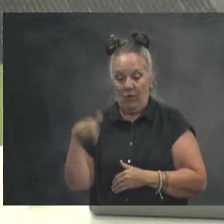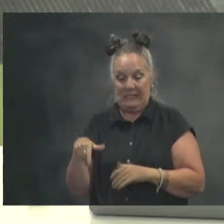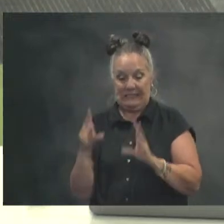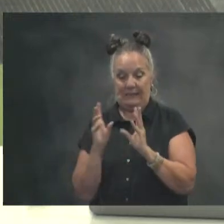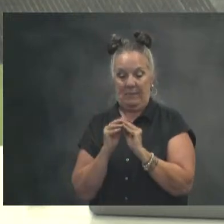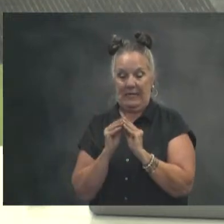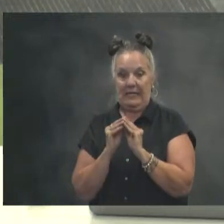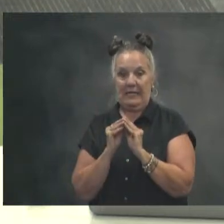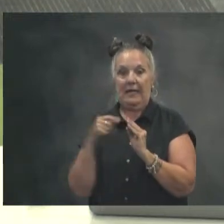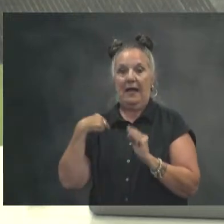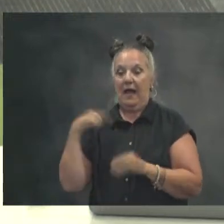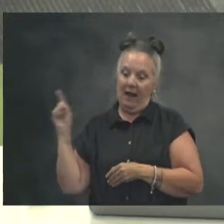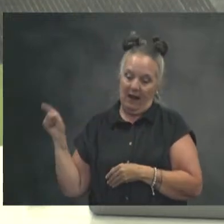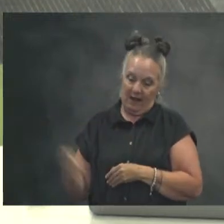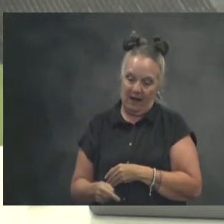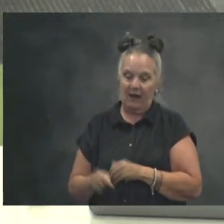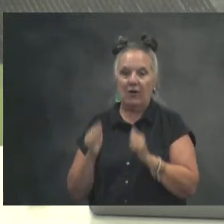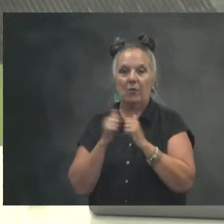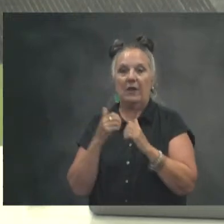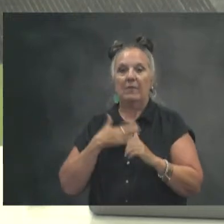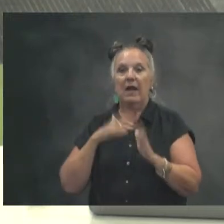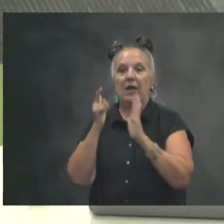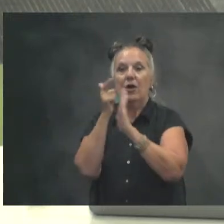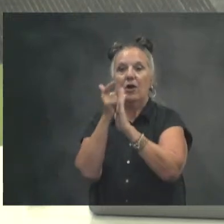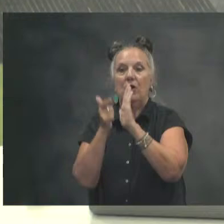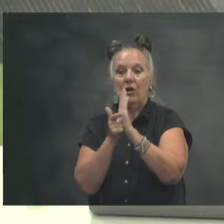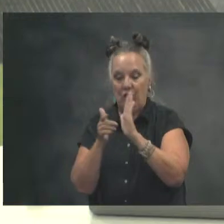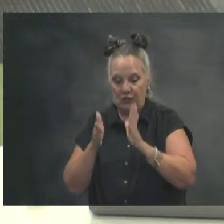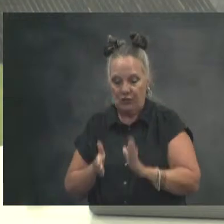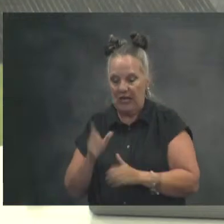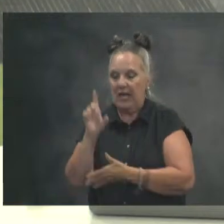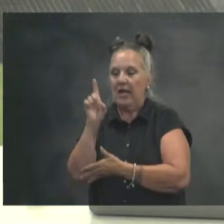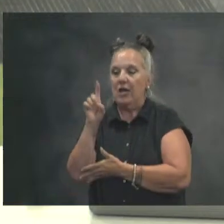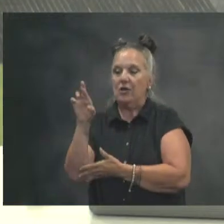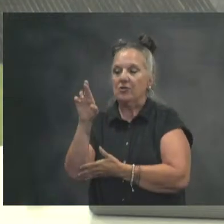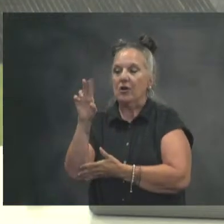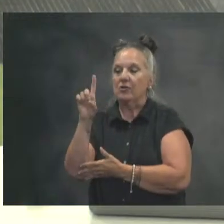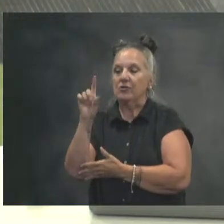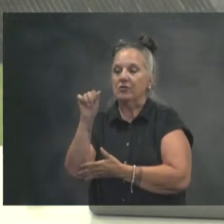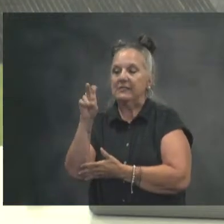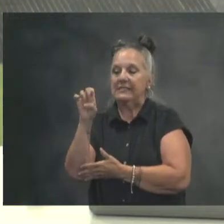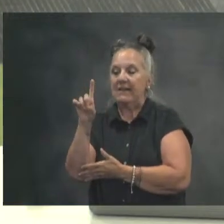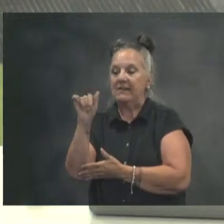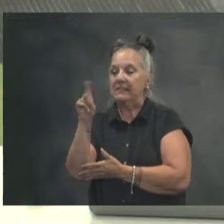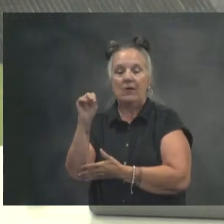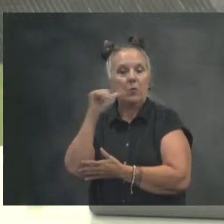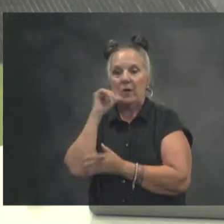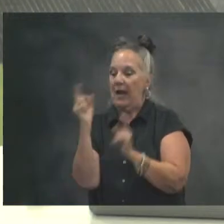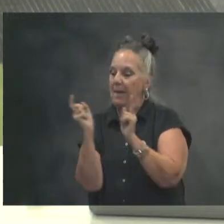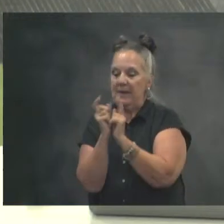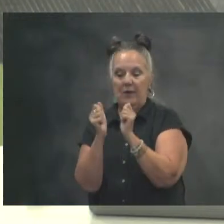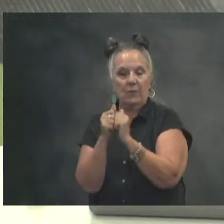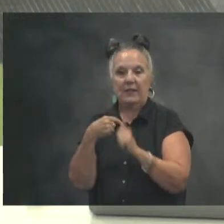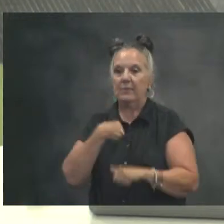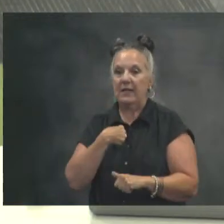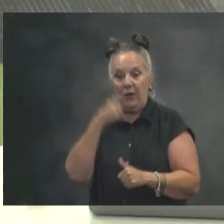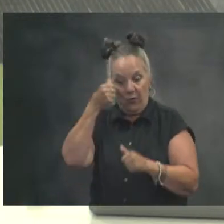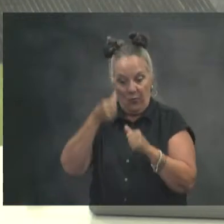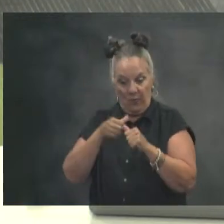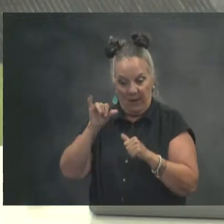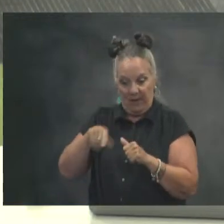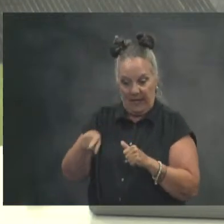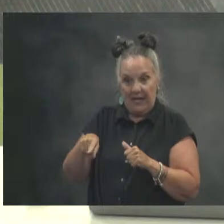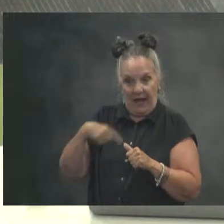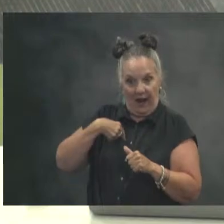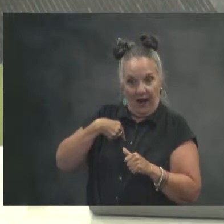meeting, I came in here with my attorney, and Dr. David Savin would not meet with him before that board meeting, the one that got famous that everybody knows